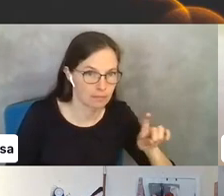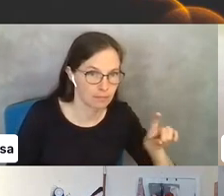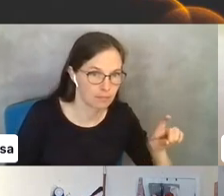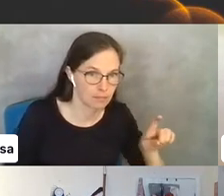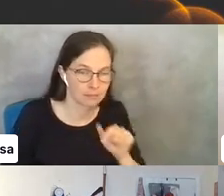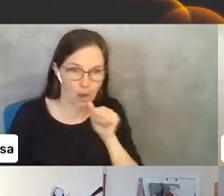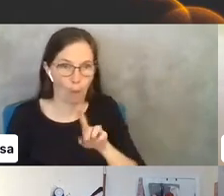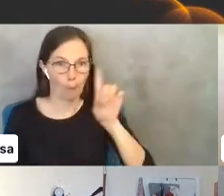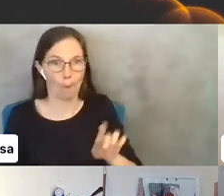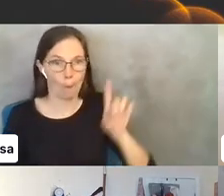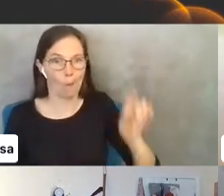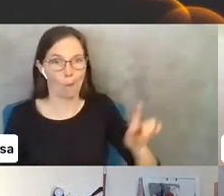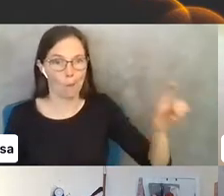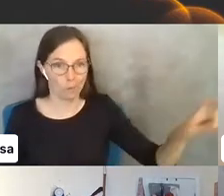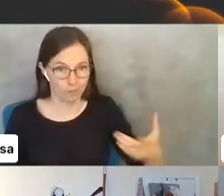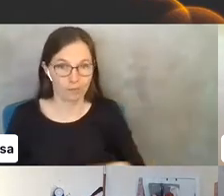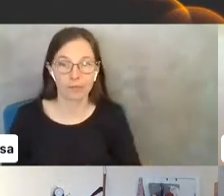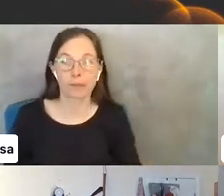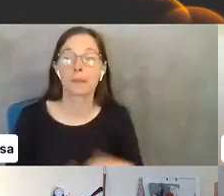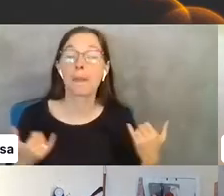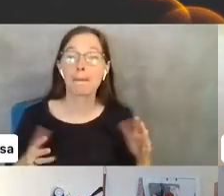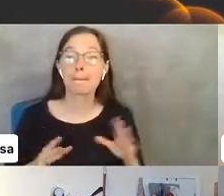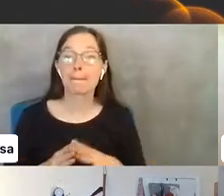that same playing field. Now,